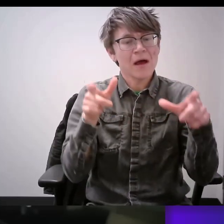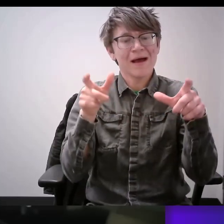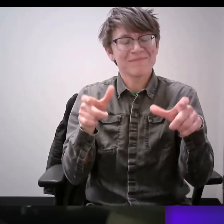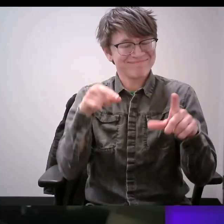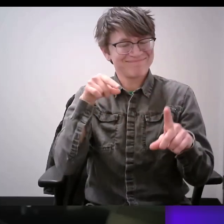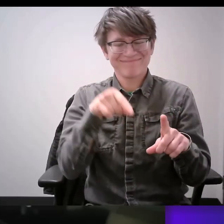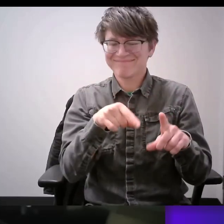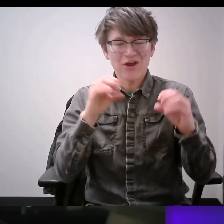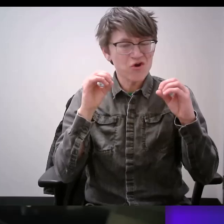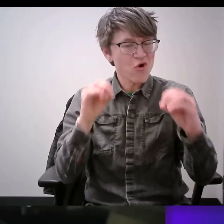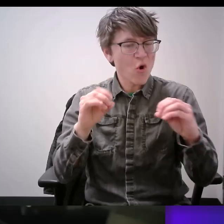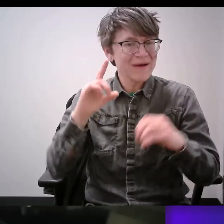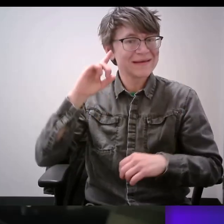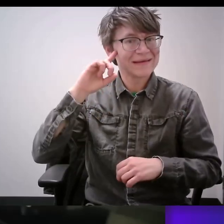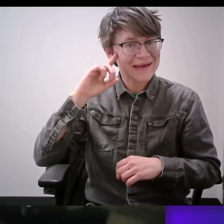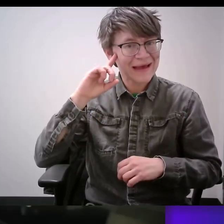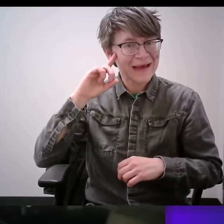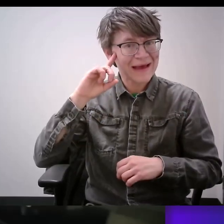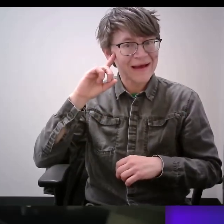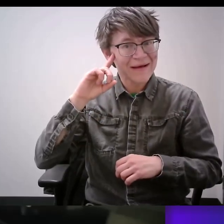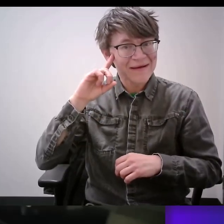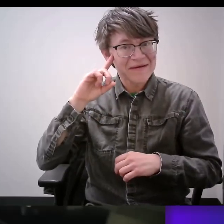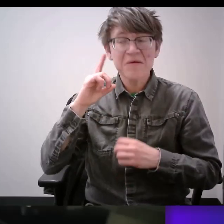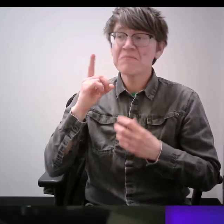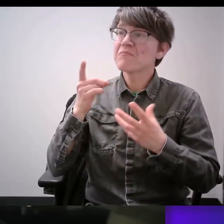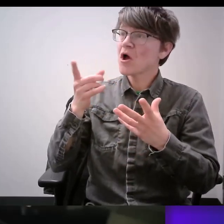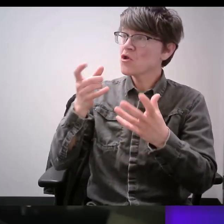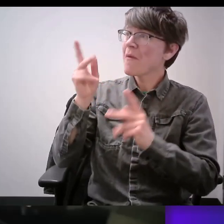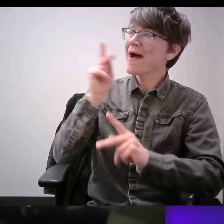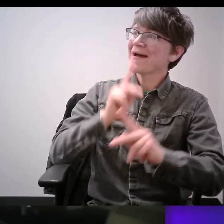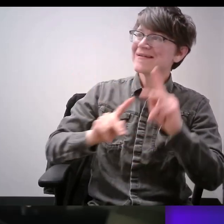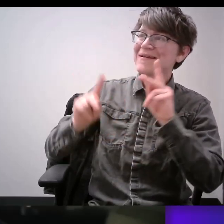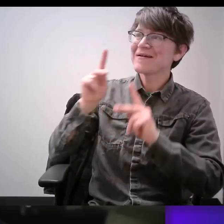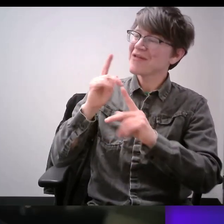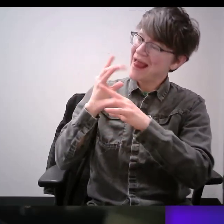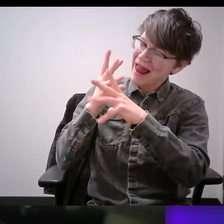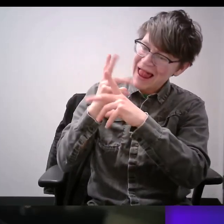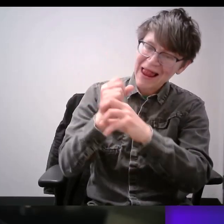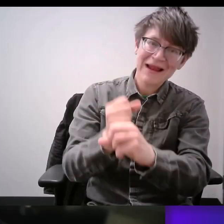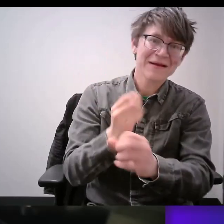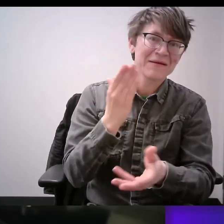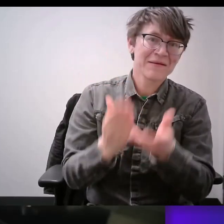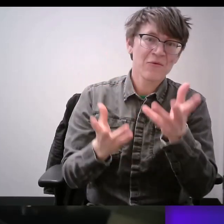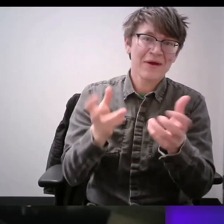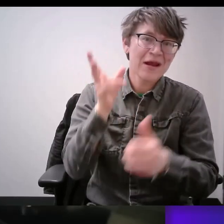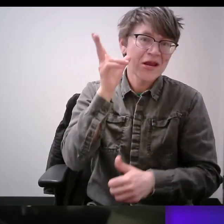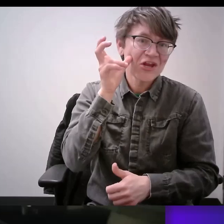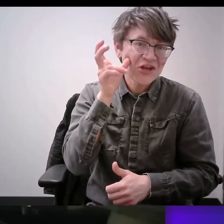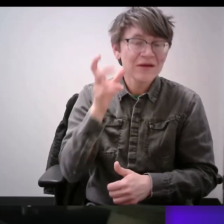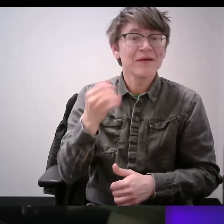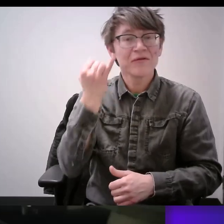are silent and you have to sell this stop motion. So if I take my script here,